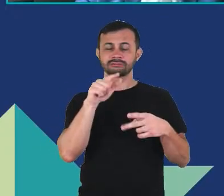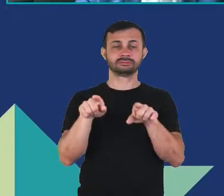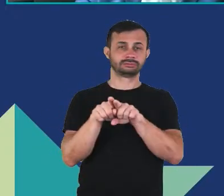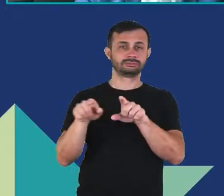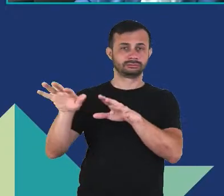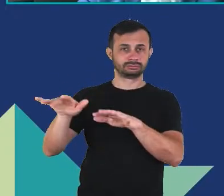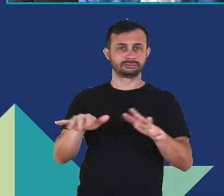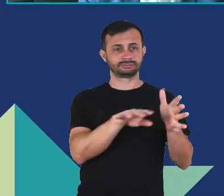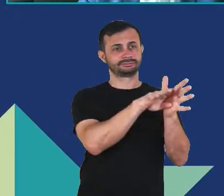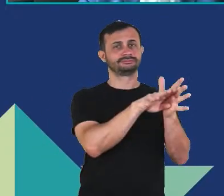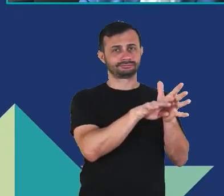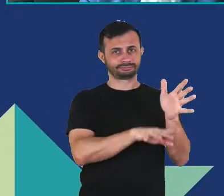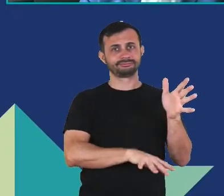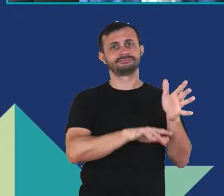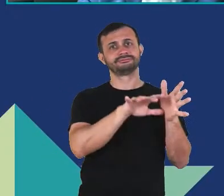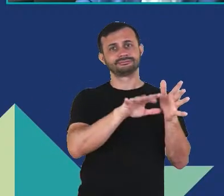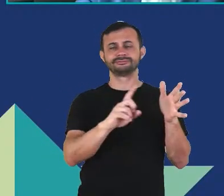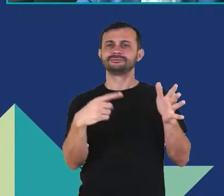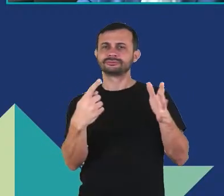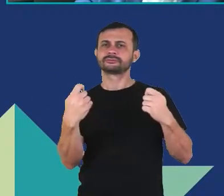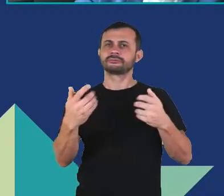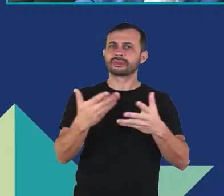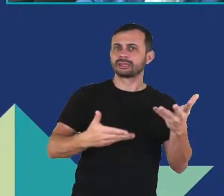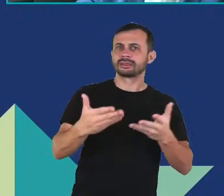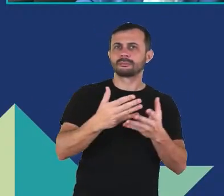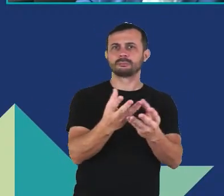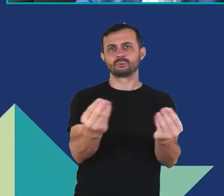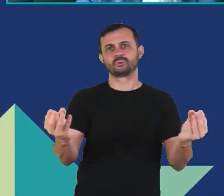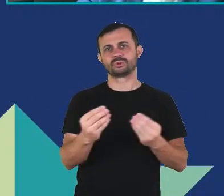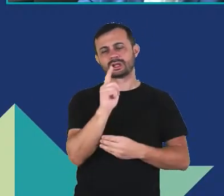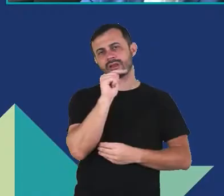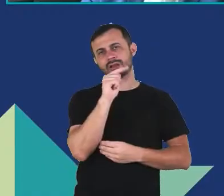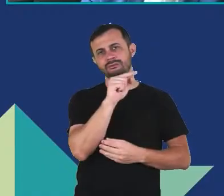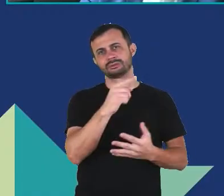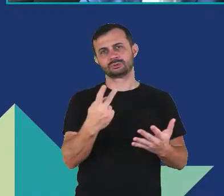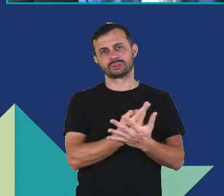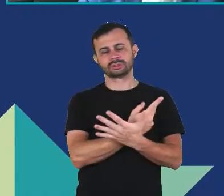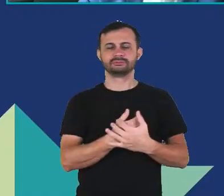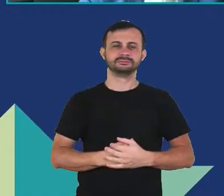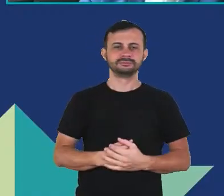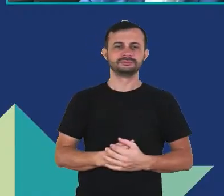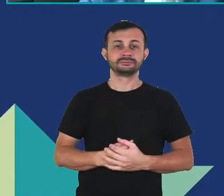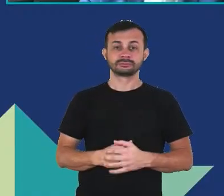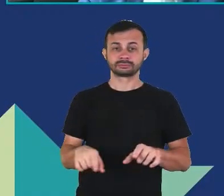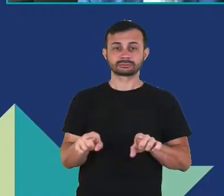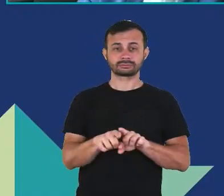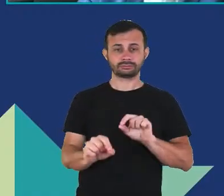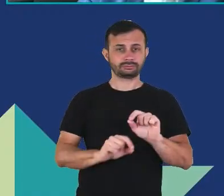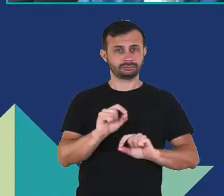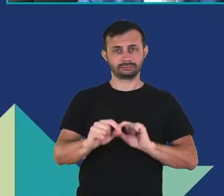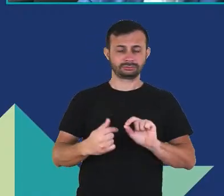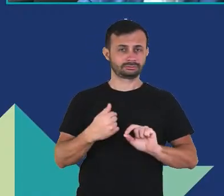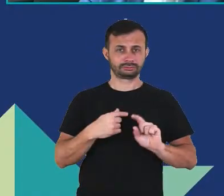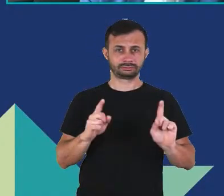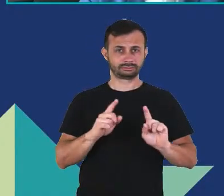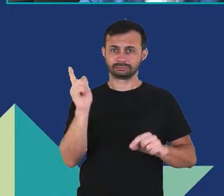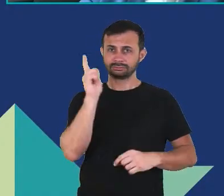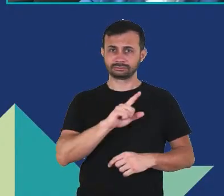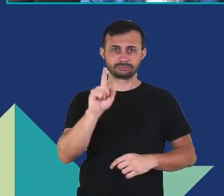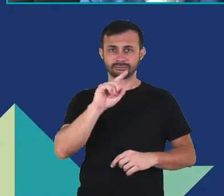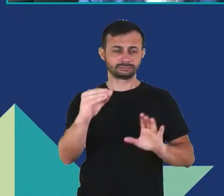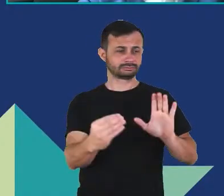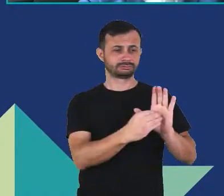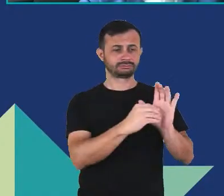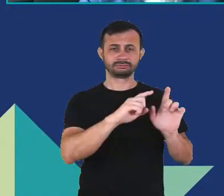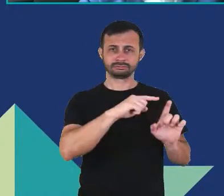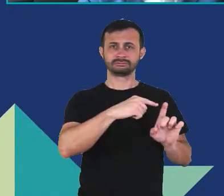water in these situations. And I can't stress enough, on the left side you have